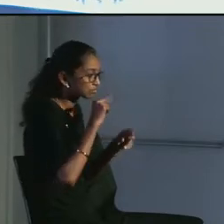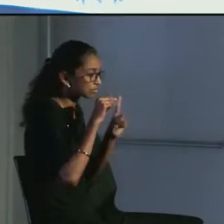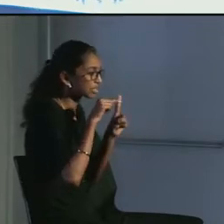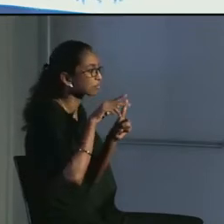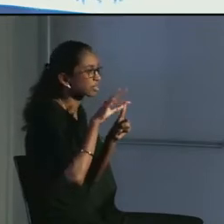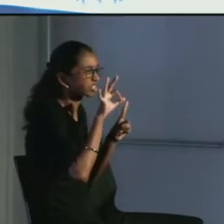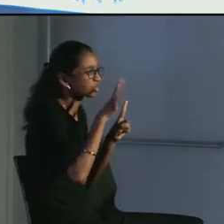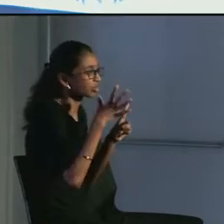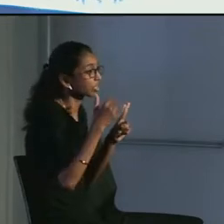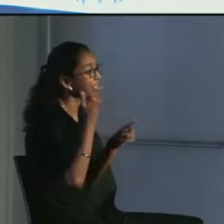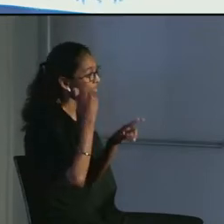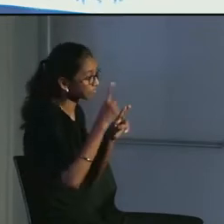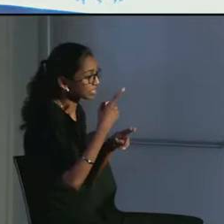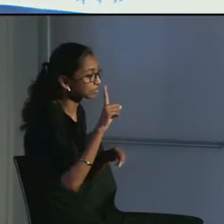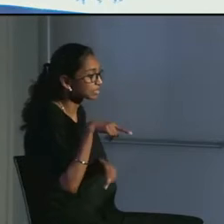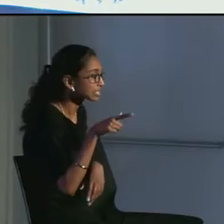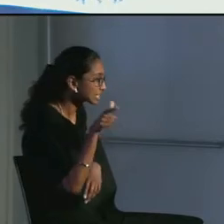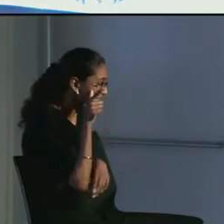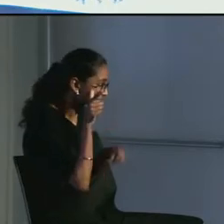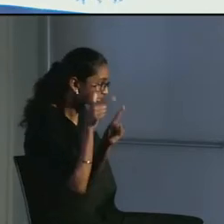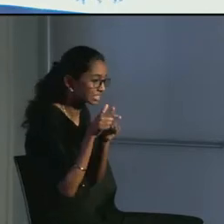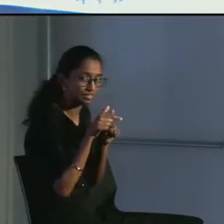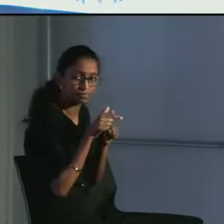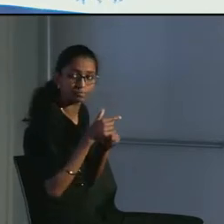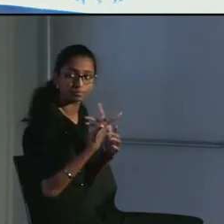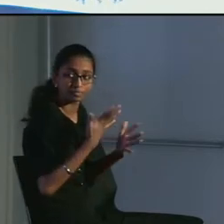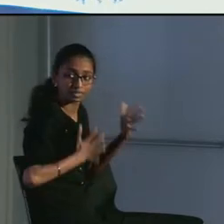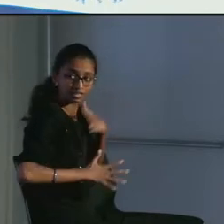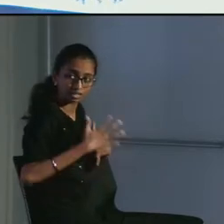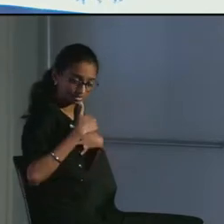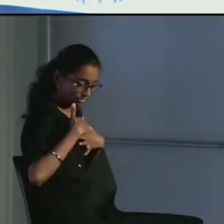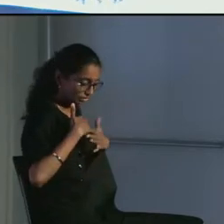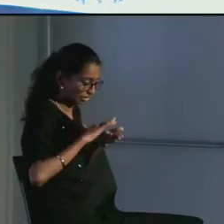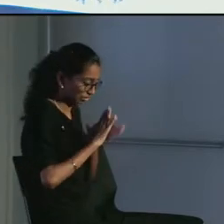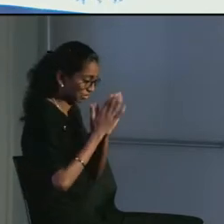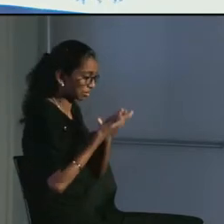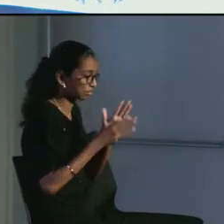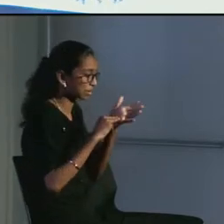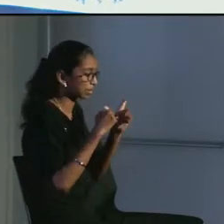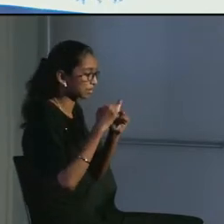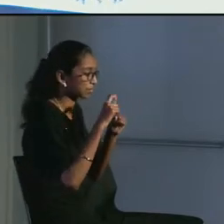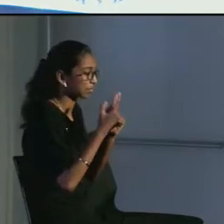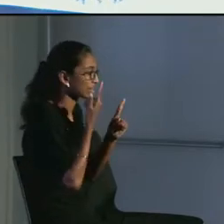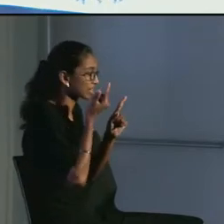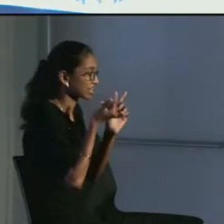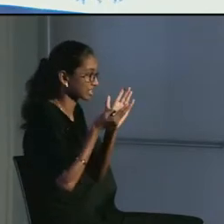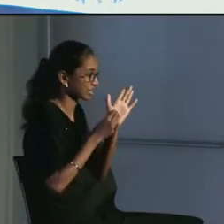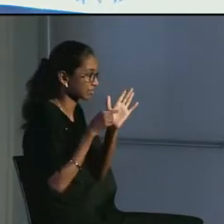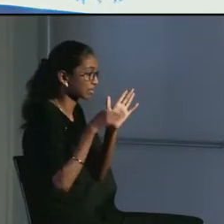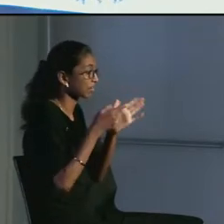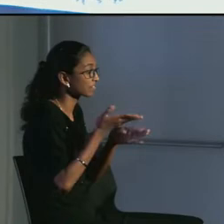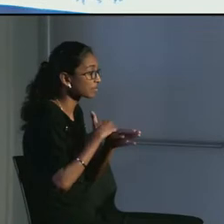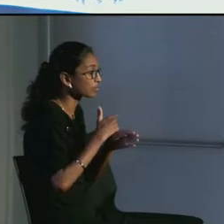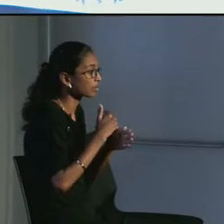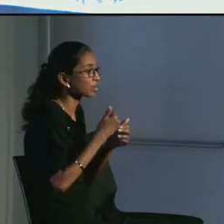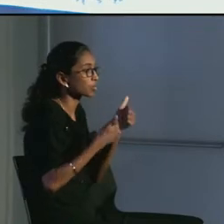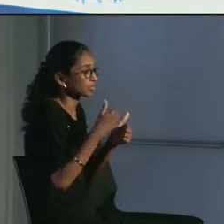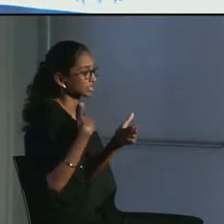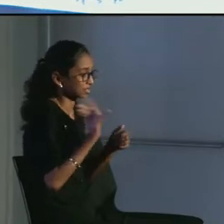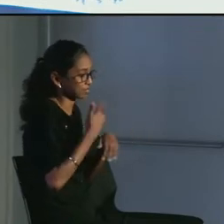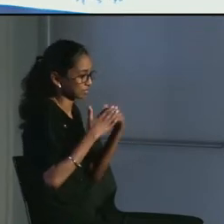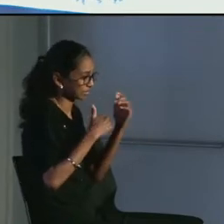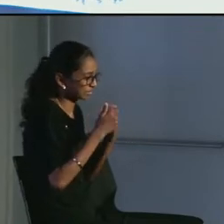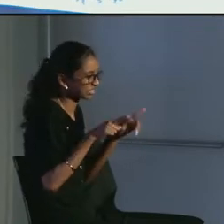I Never Asked For It is about that, and the garments become a medium through which we work towards building